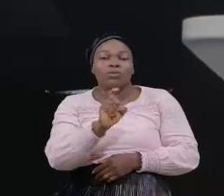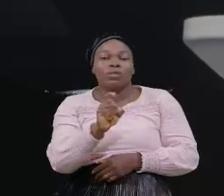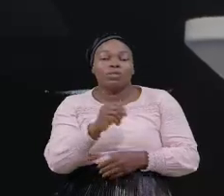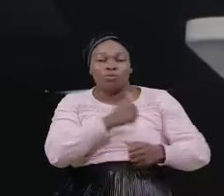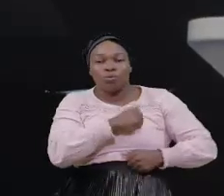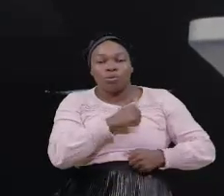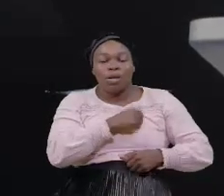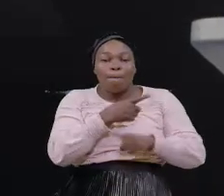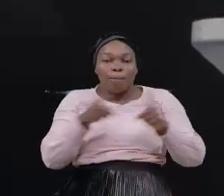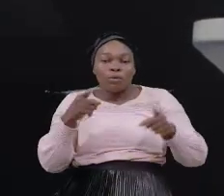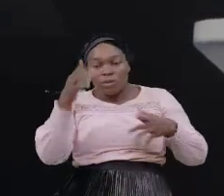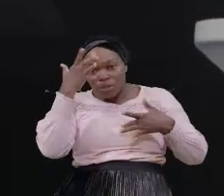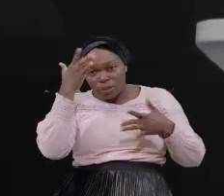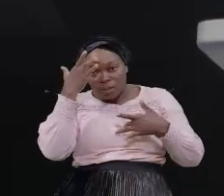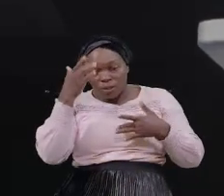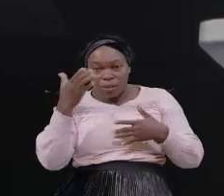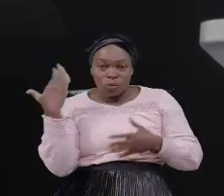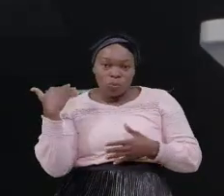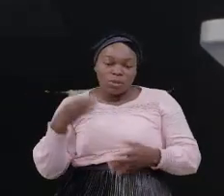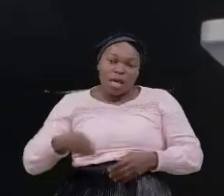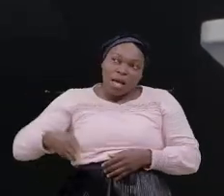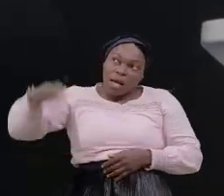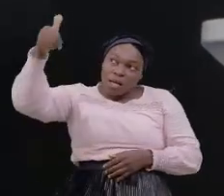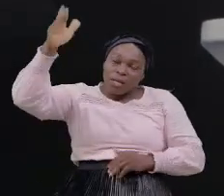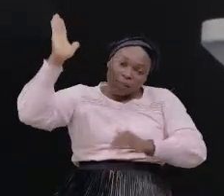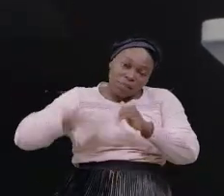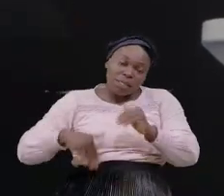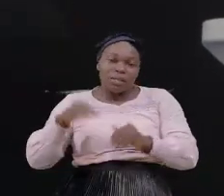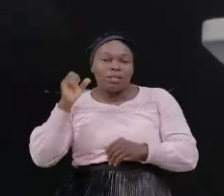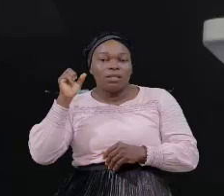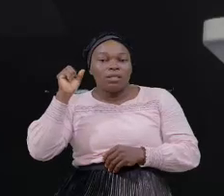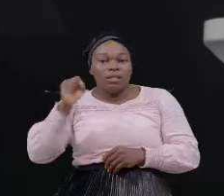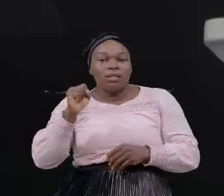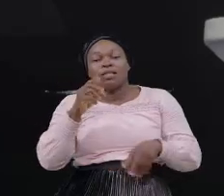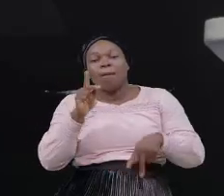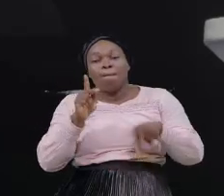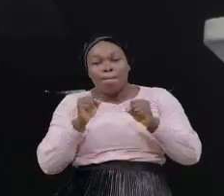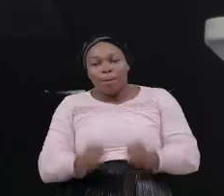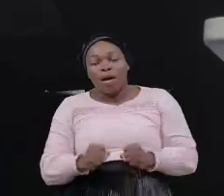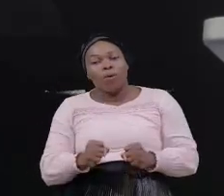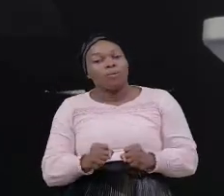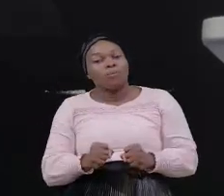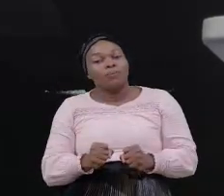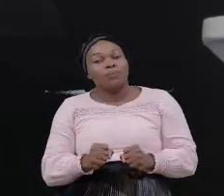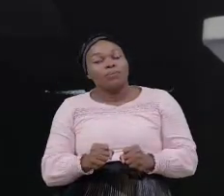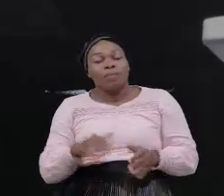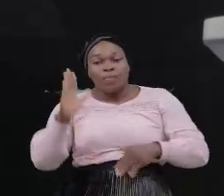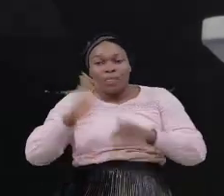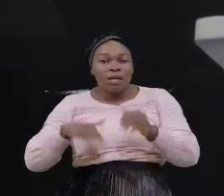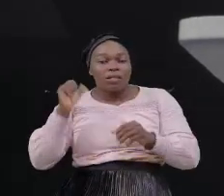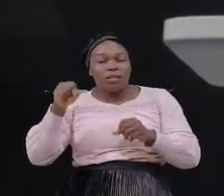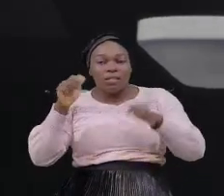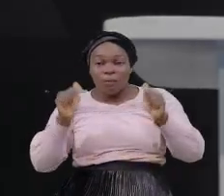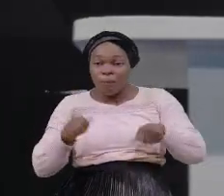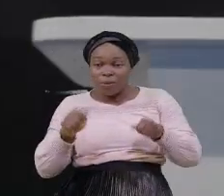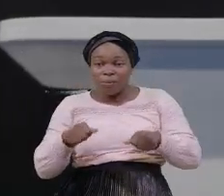was higher than his power, higher than his possibilities by himself,